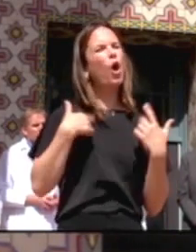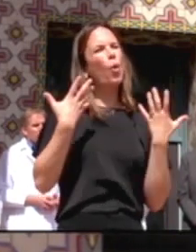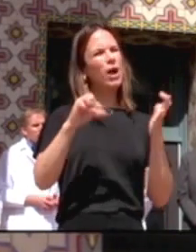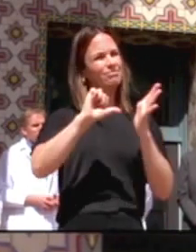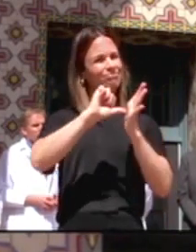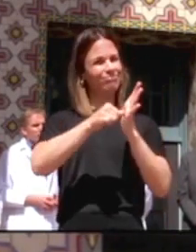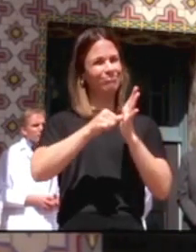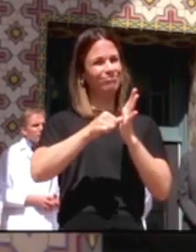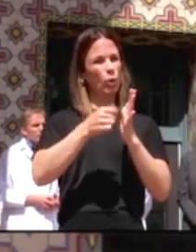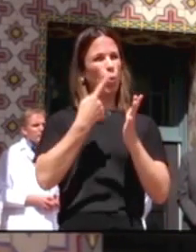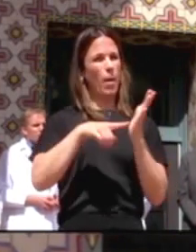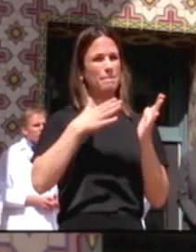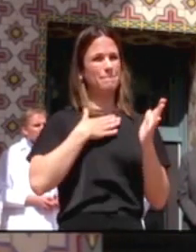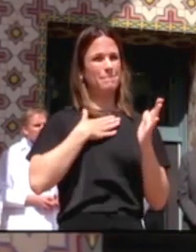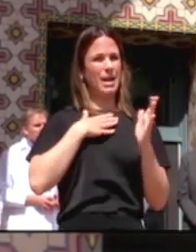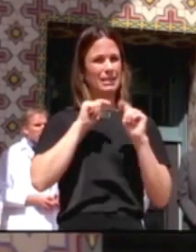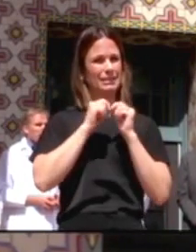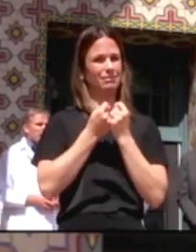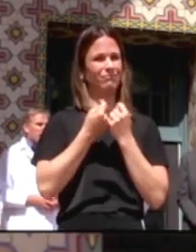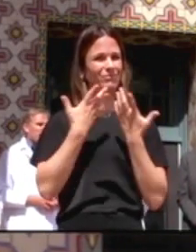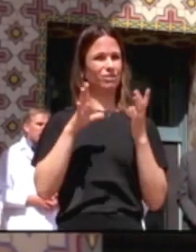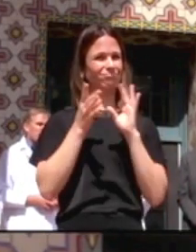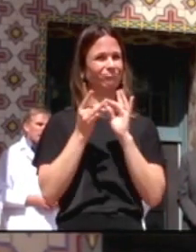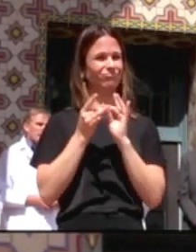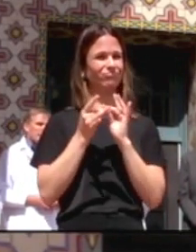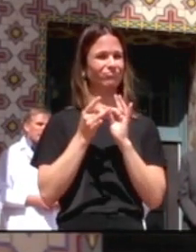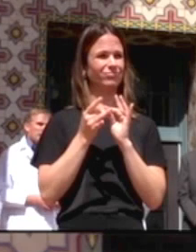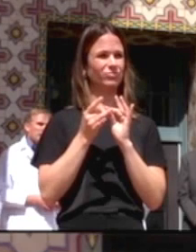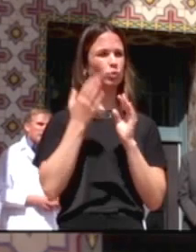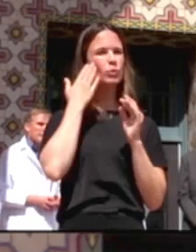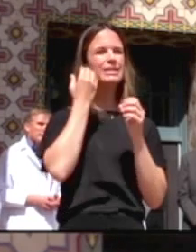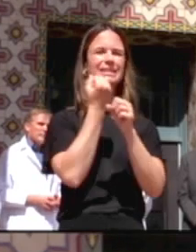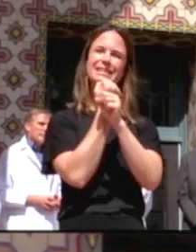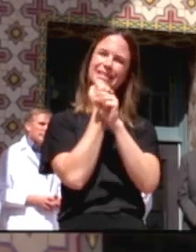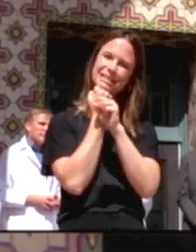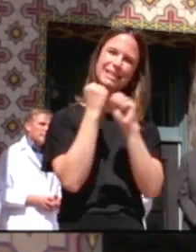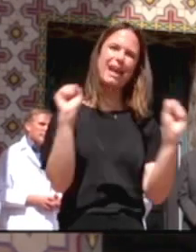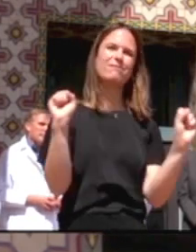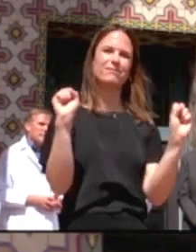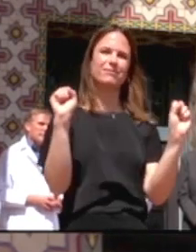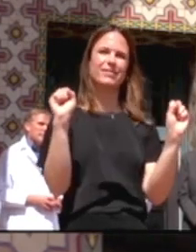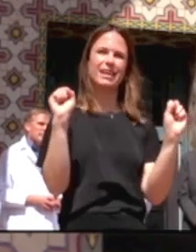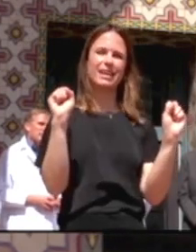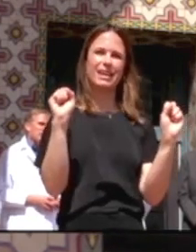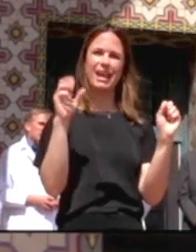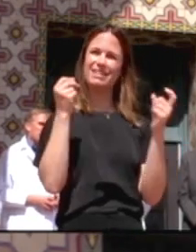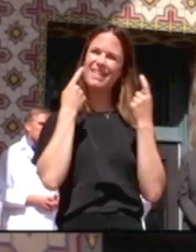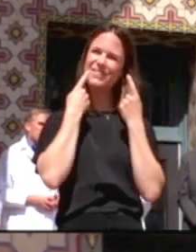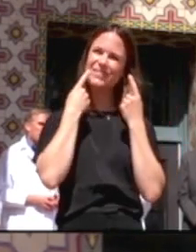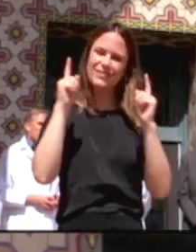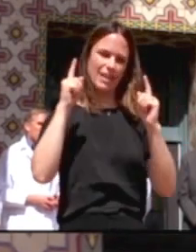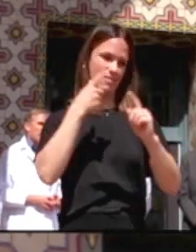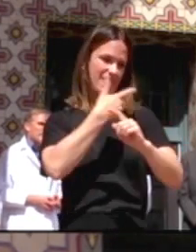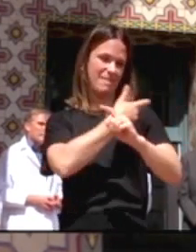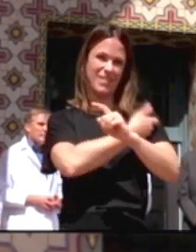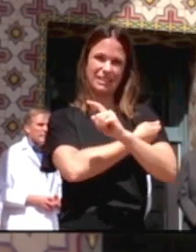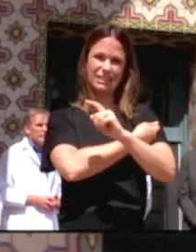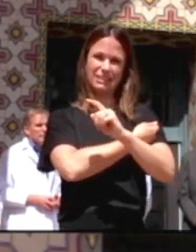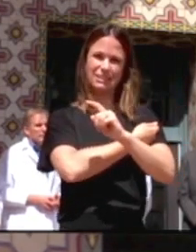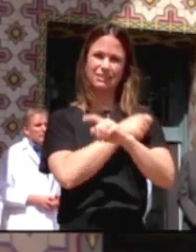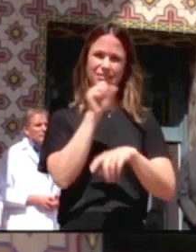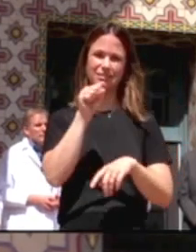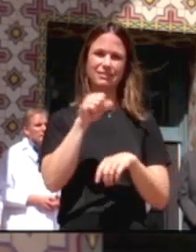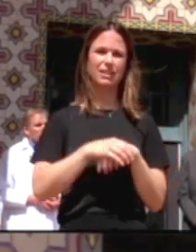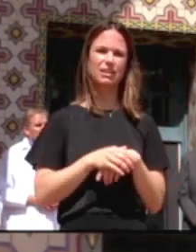emphasize what my colleagues have said, which is how safe and effective the vaccines are, and how